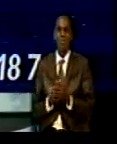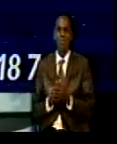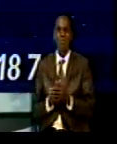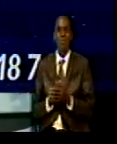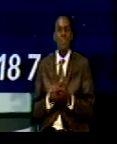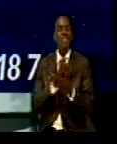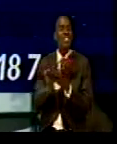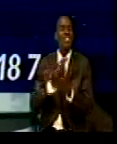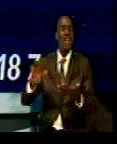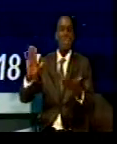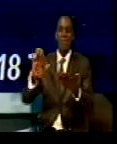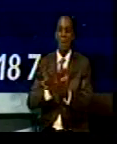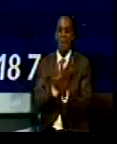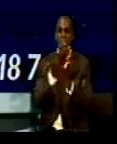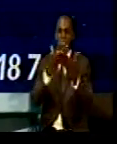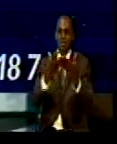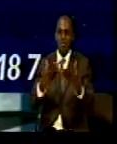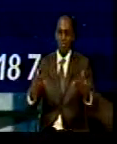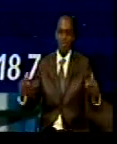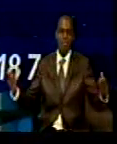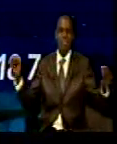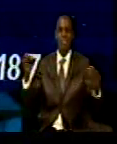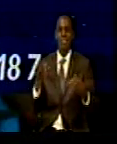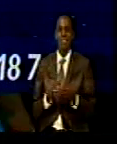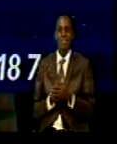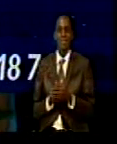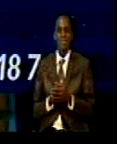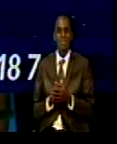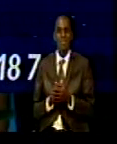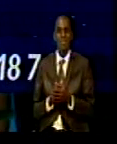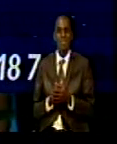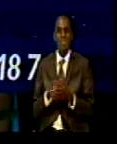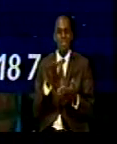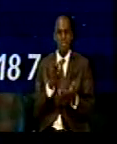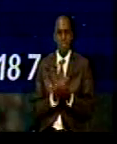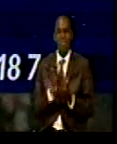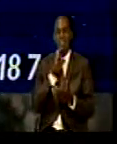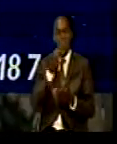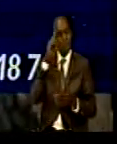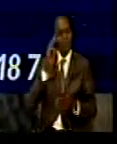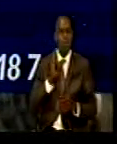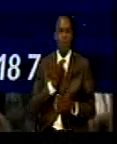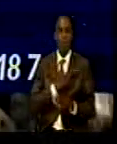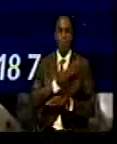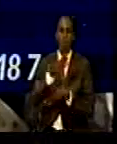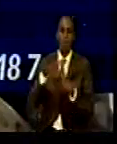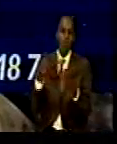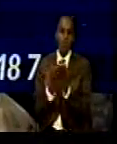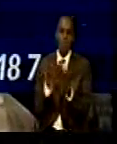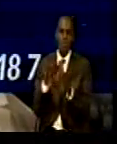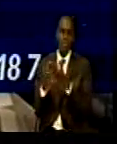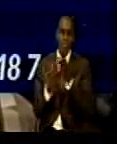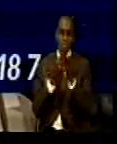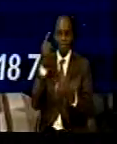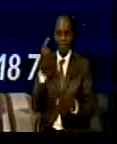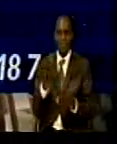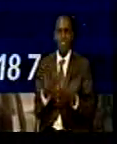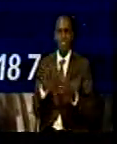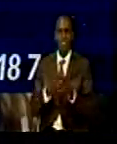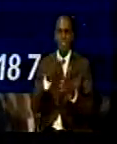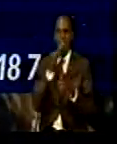divine solution. That's for us all in Jesus' name. It's permanent for her. She's totally